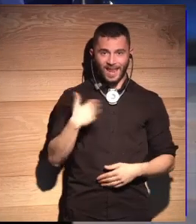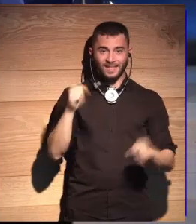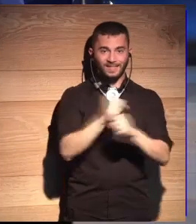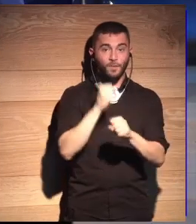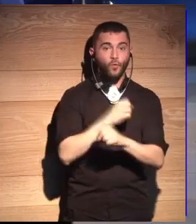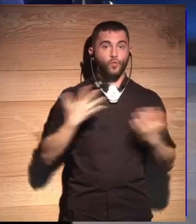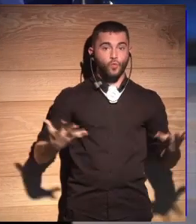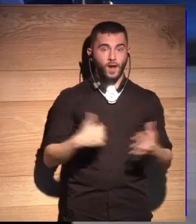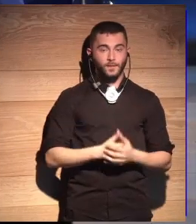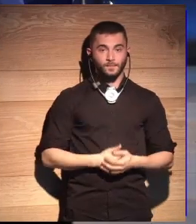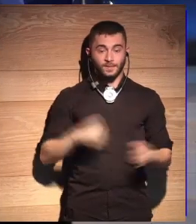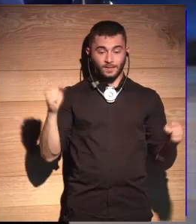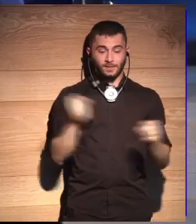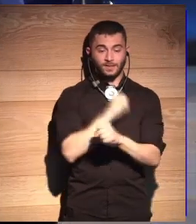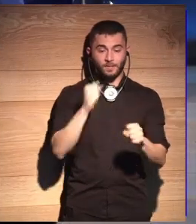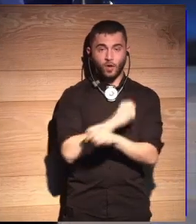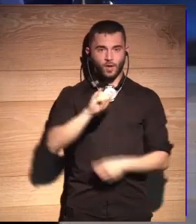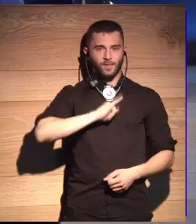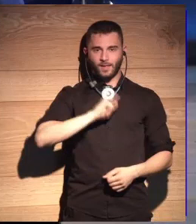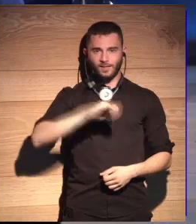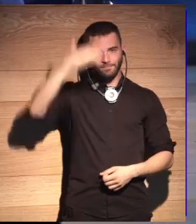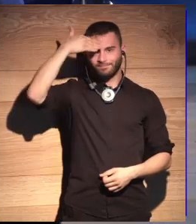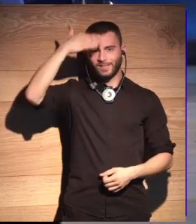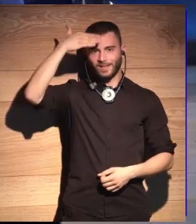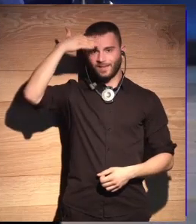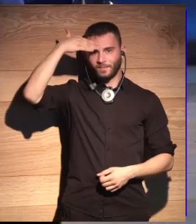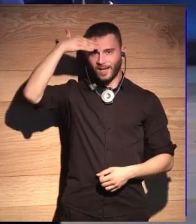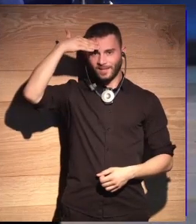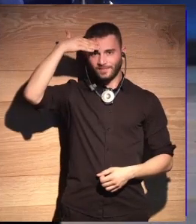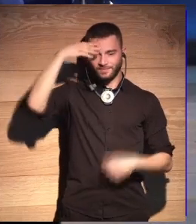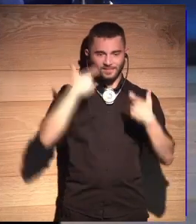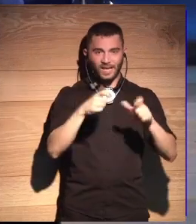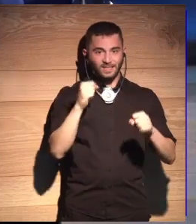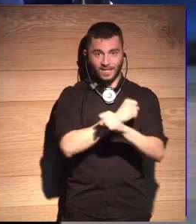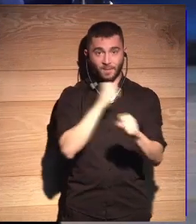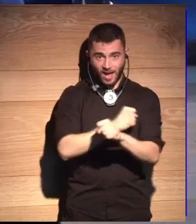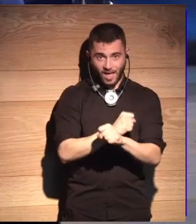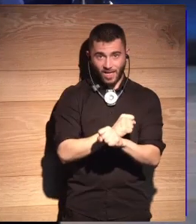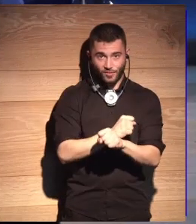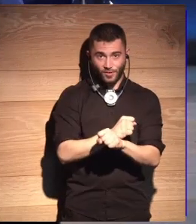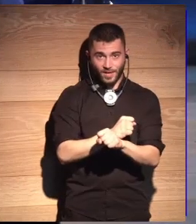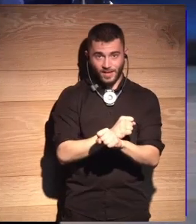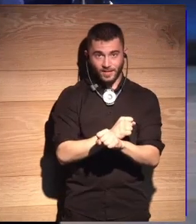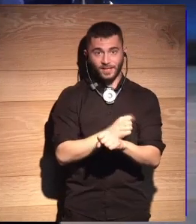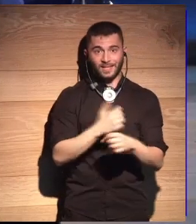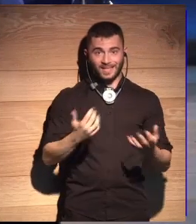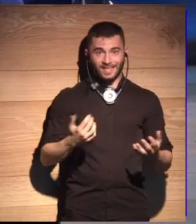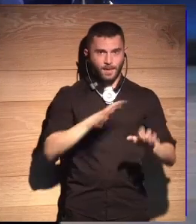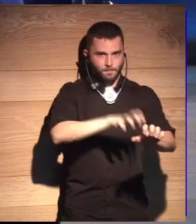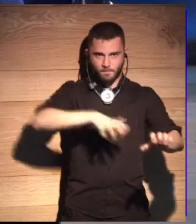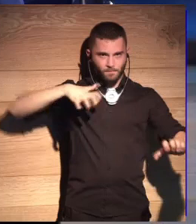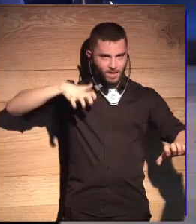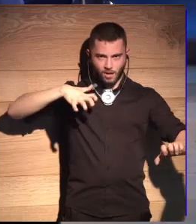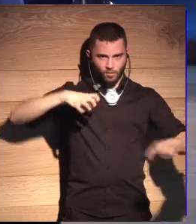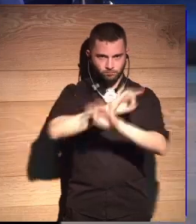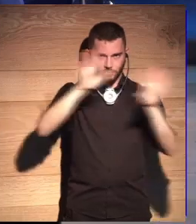where Donald Trump wants to go back to, work was the main identity of most of the